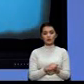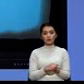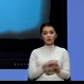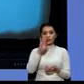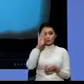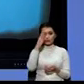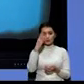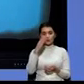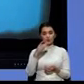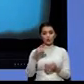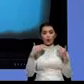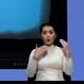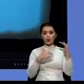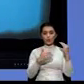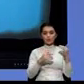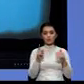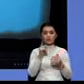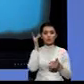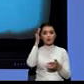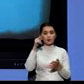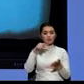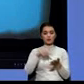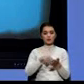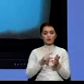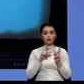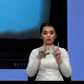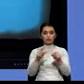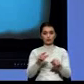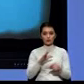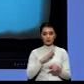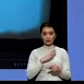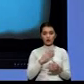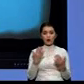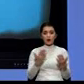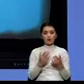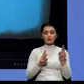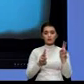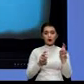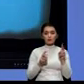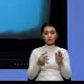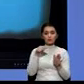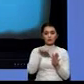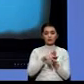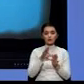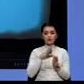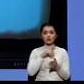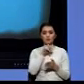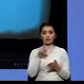Bosqinchilar Xorazmga nima maqsadda yurish qildilar? Demak, bu qaysi mavzuga tegishli savol?